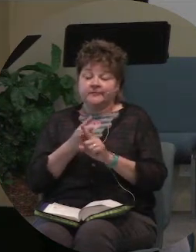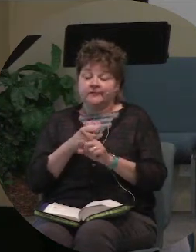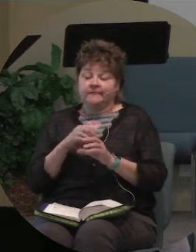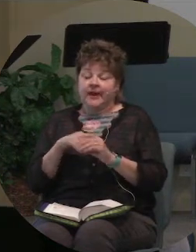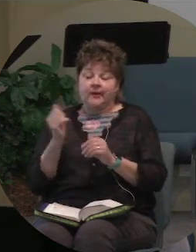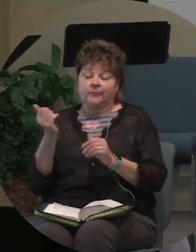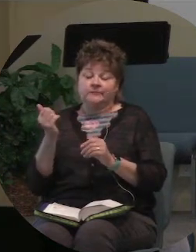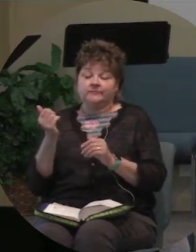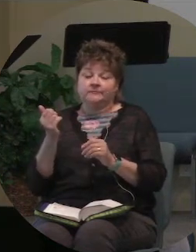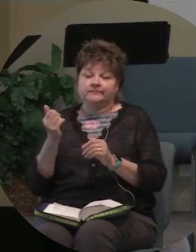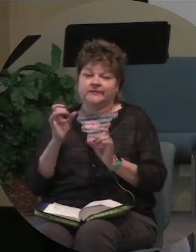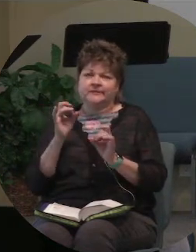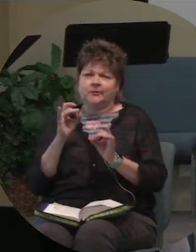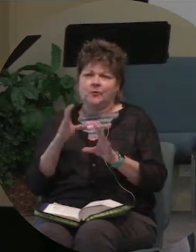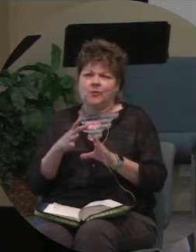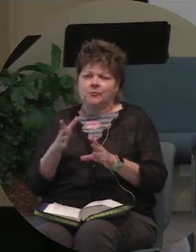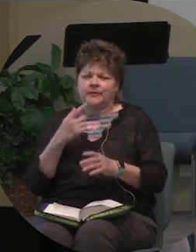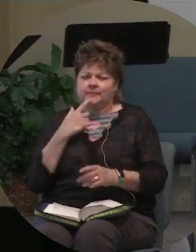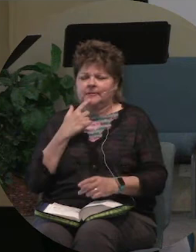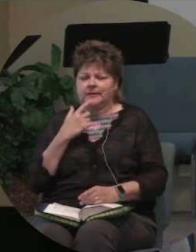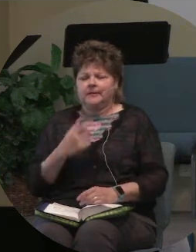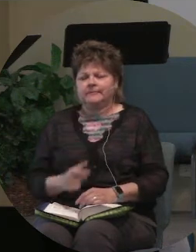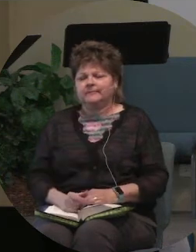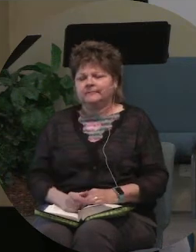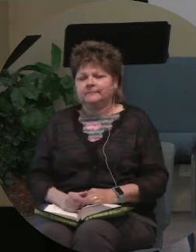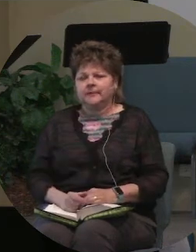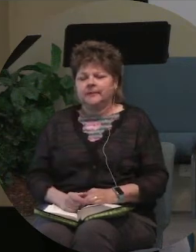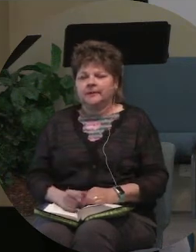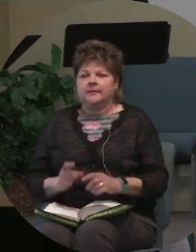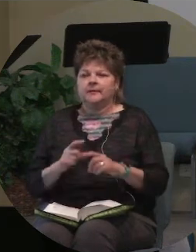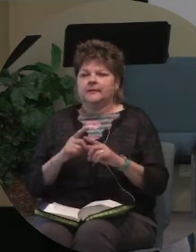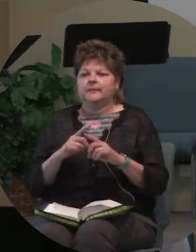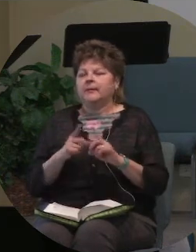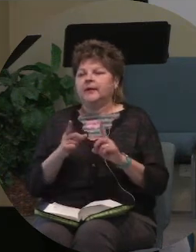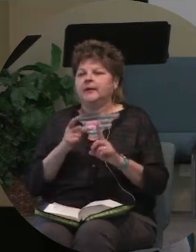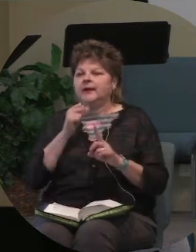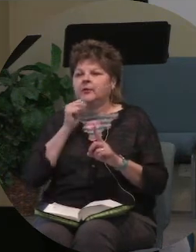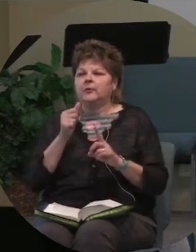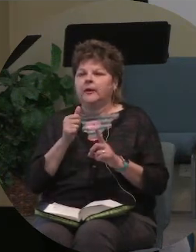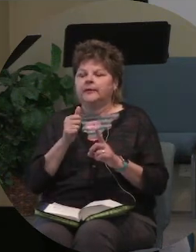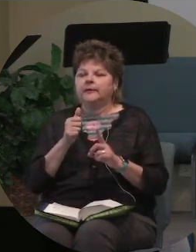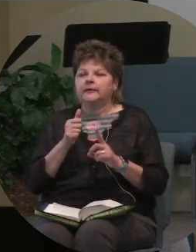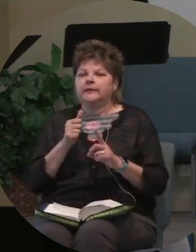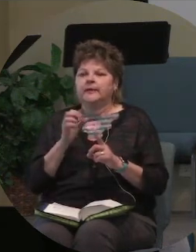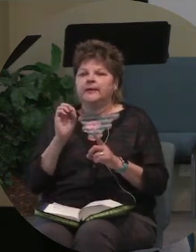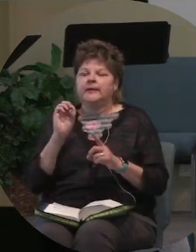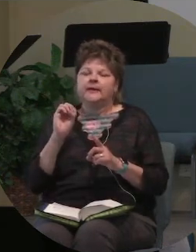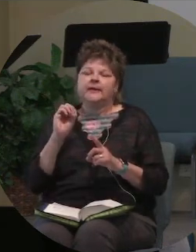Man, what a horrible thing to say. But I don't want to enable them.